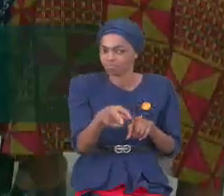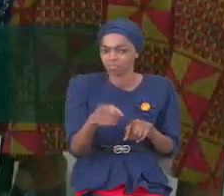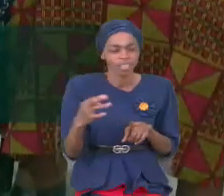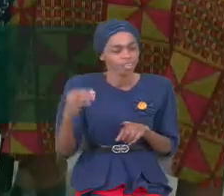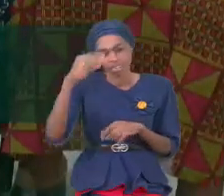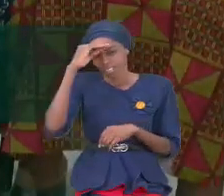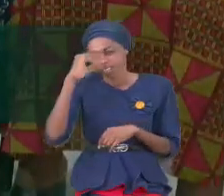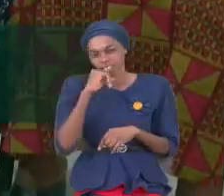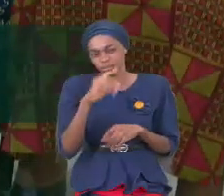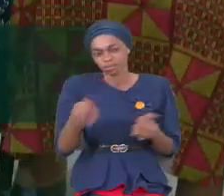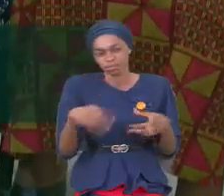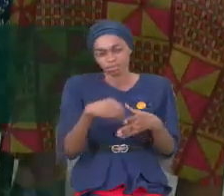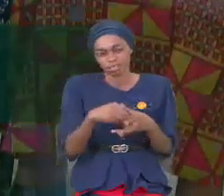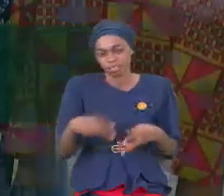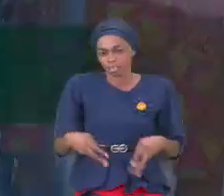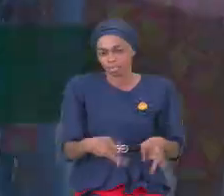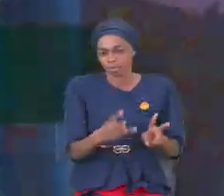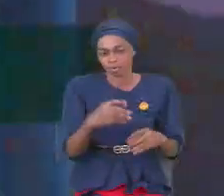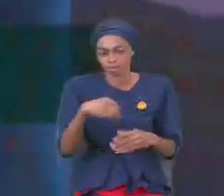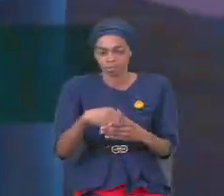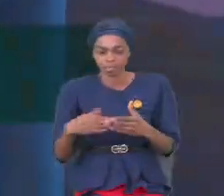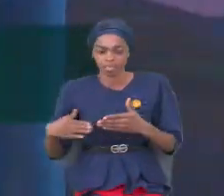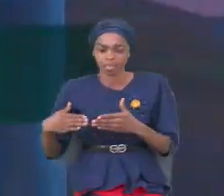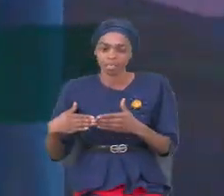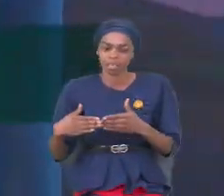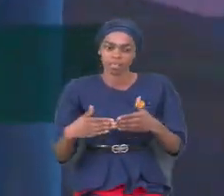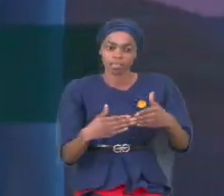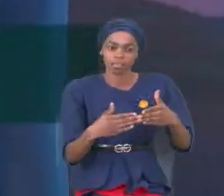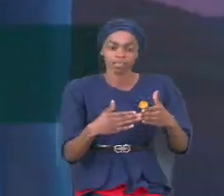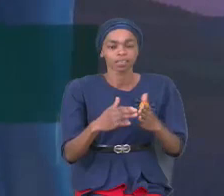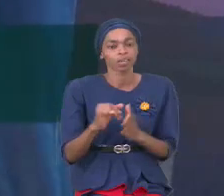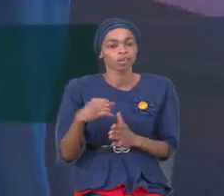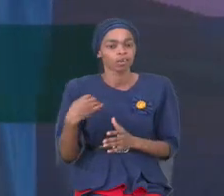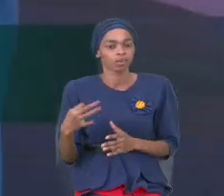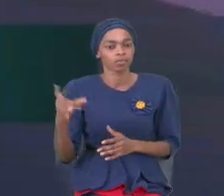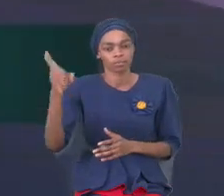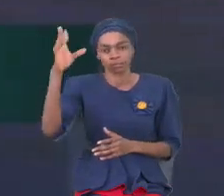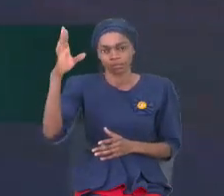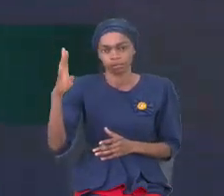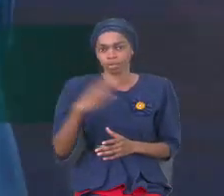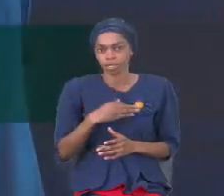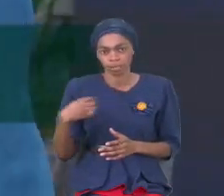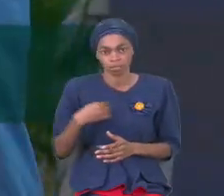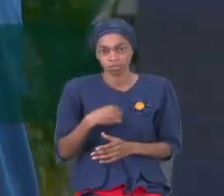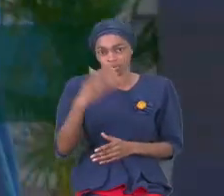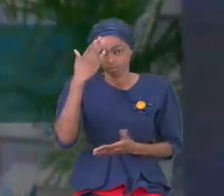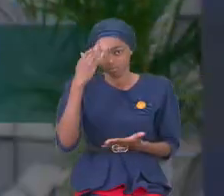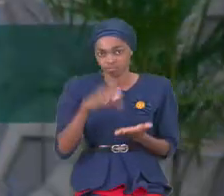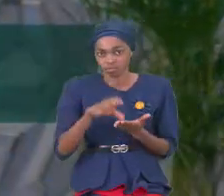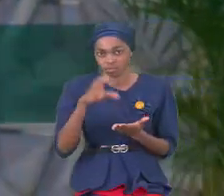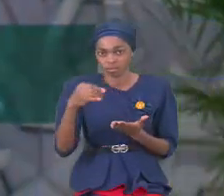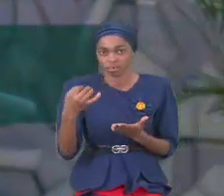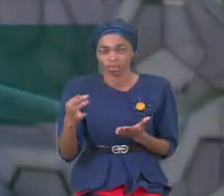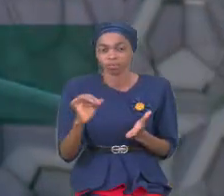way, in the path, in the direction that God called him. And we know the consequence of that. And